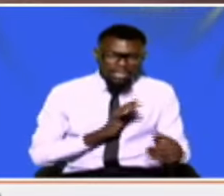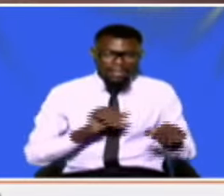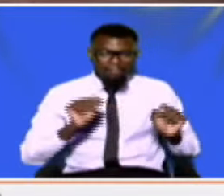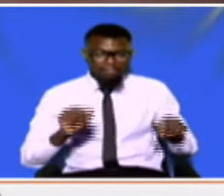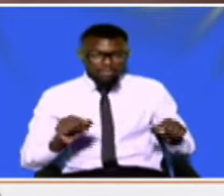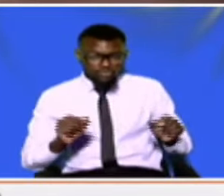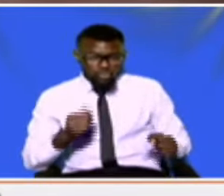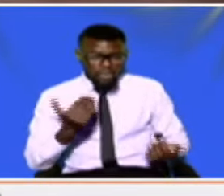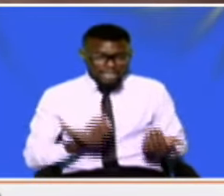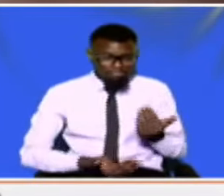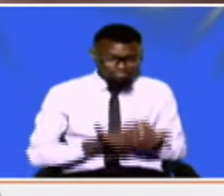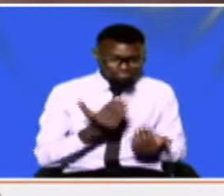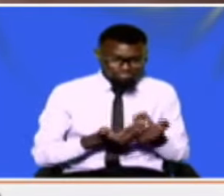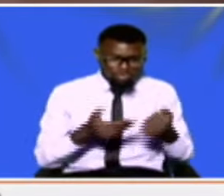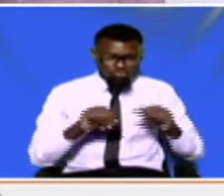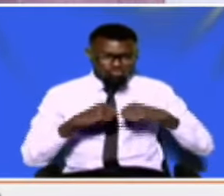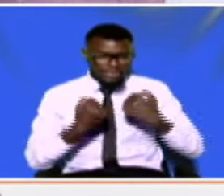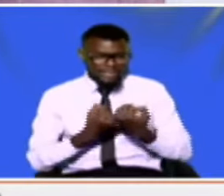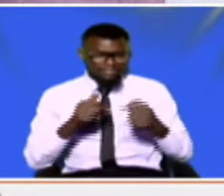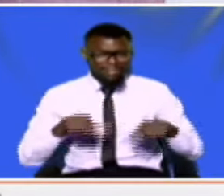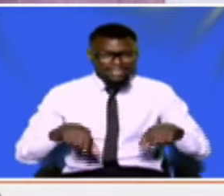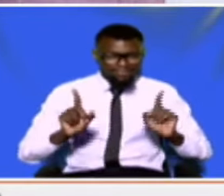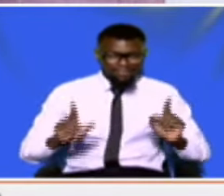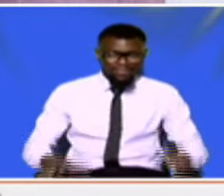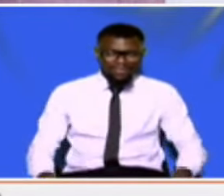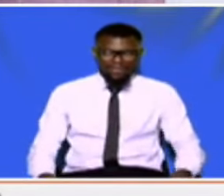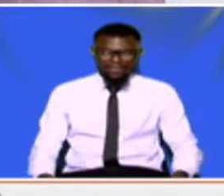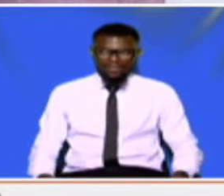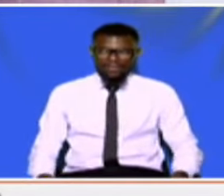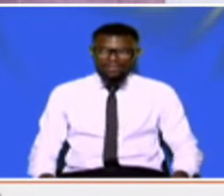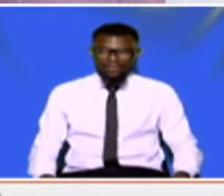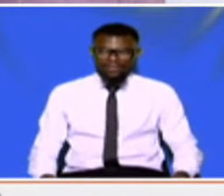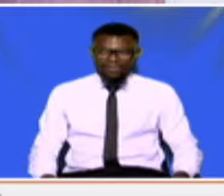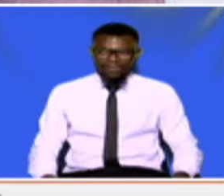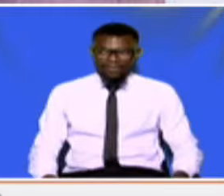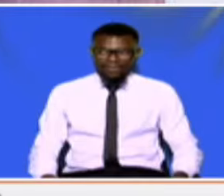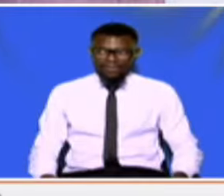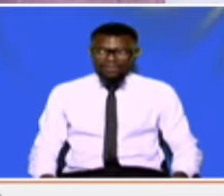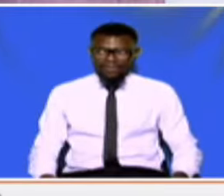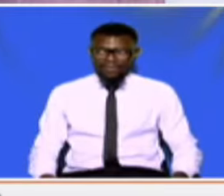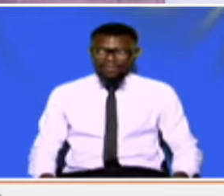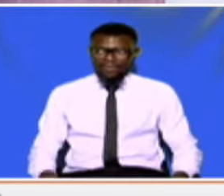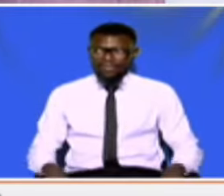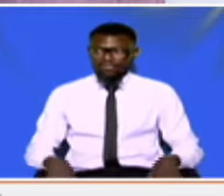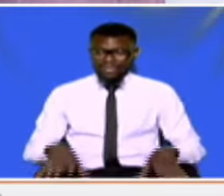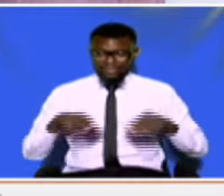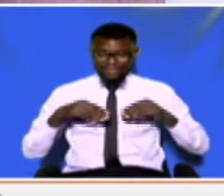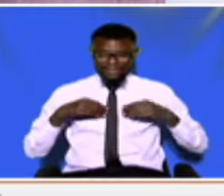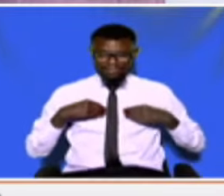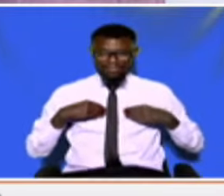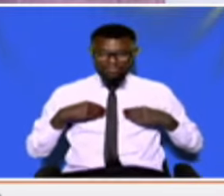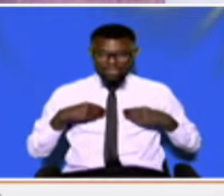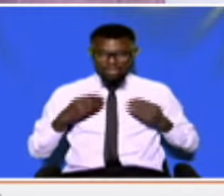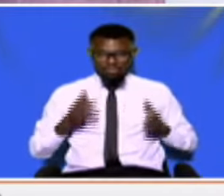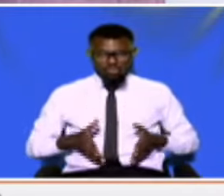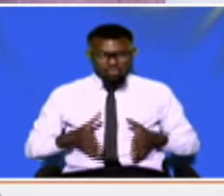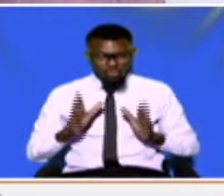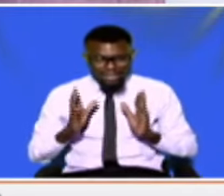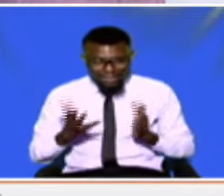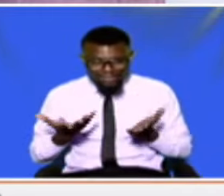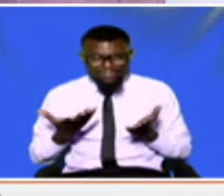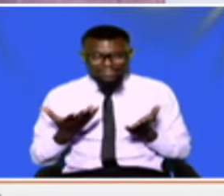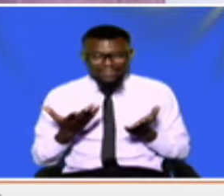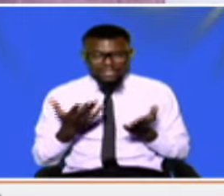able to take care of the society. The Kenya National Population Policy for Sustainable Development embraces a holistic approach in harnessing human